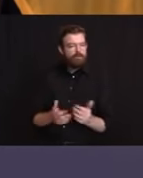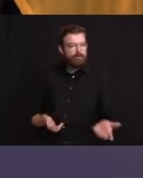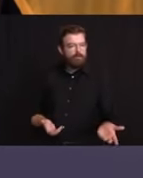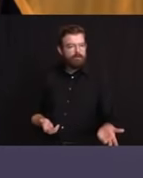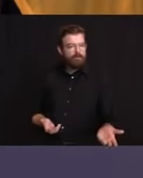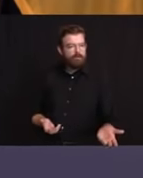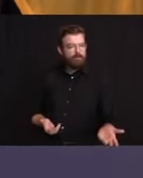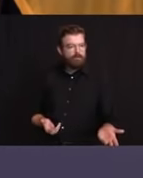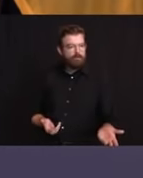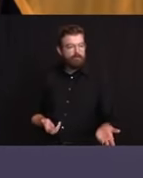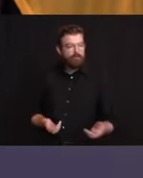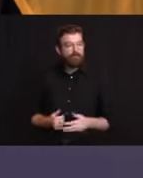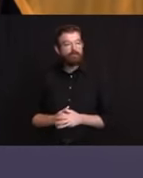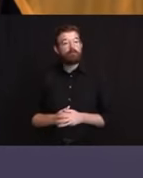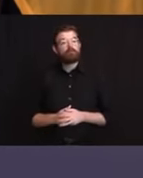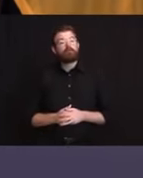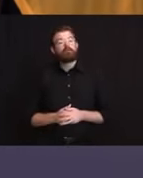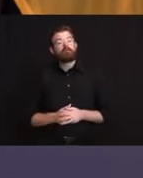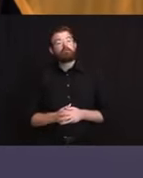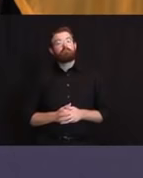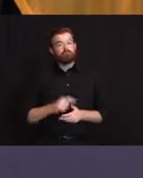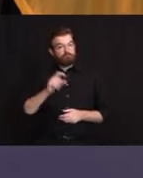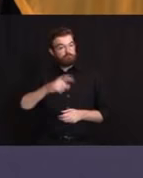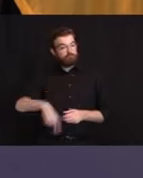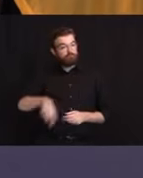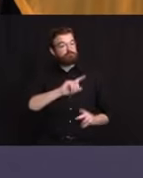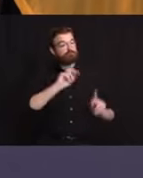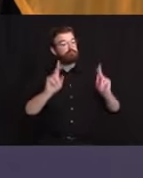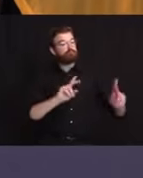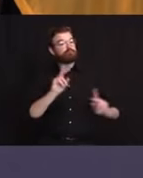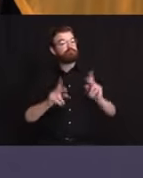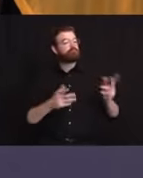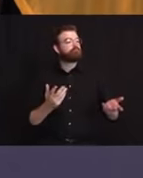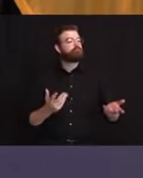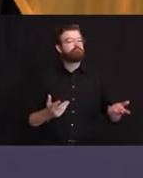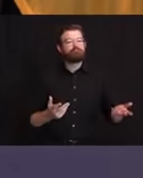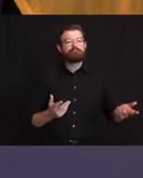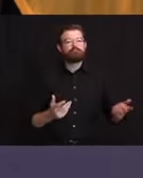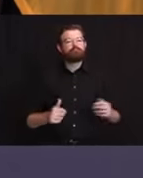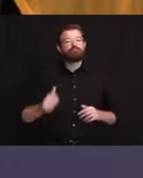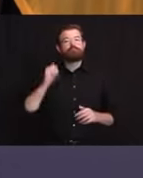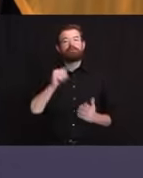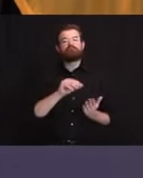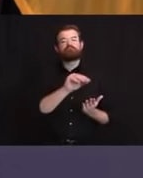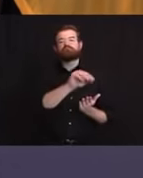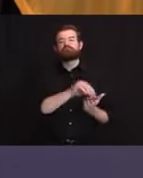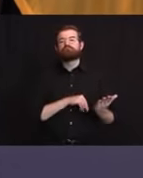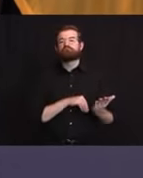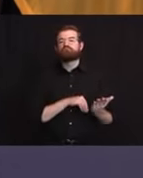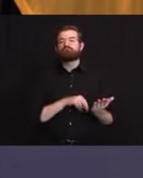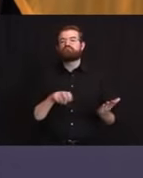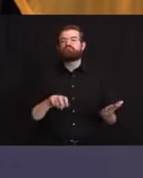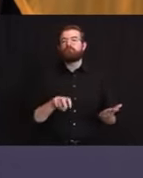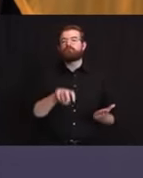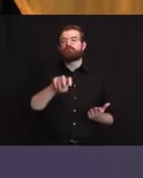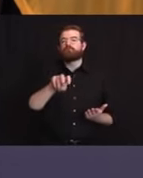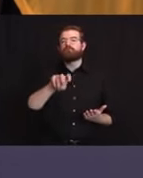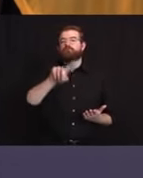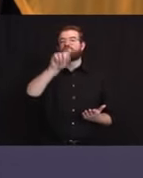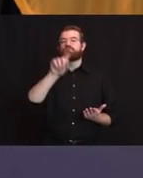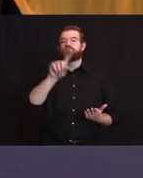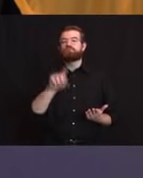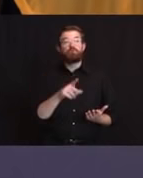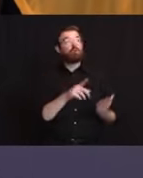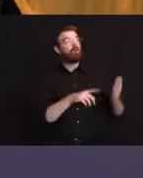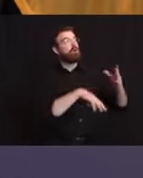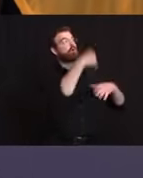out of state so far? And is there any penalty for not filling out the traveler registration form, or is that also on the honor system? And then